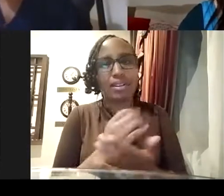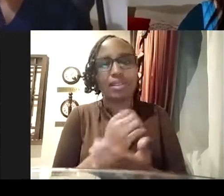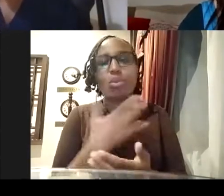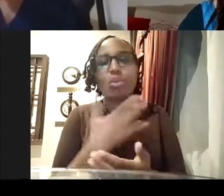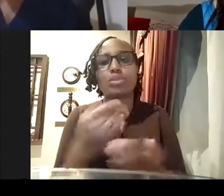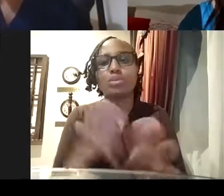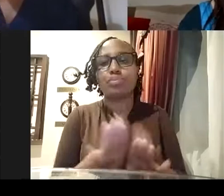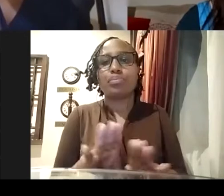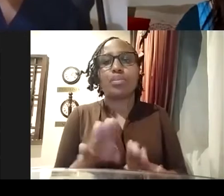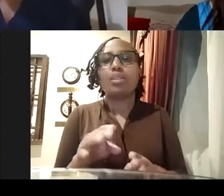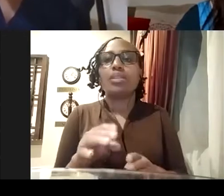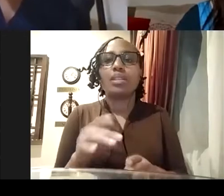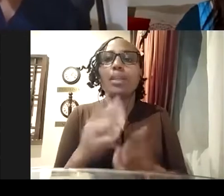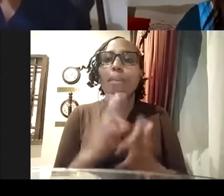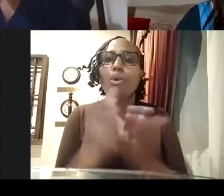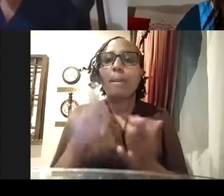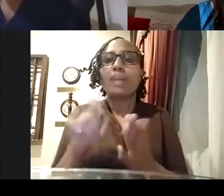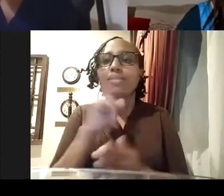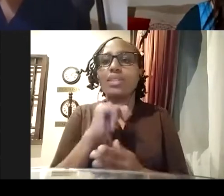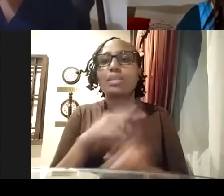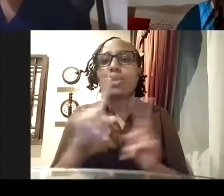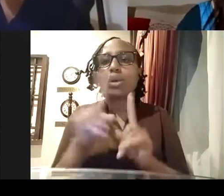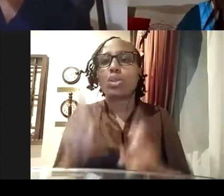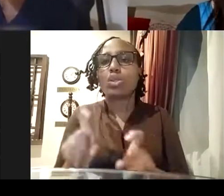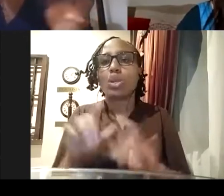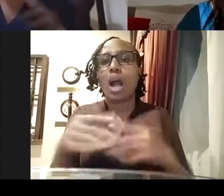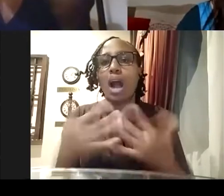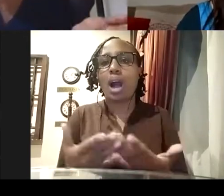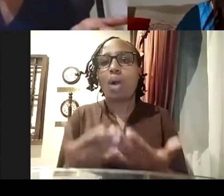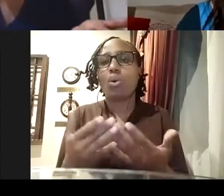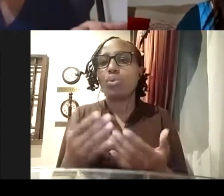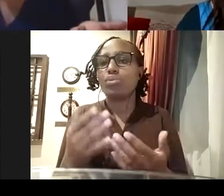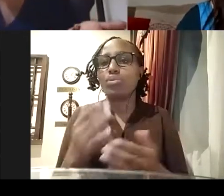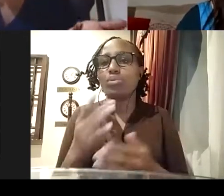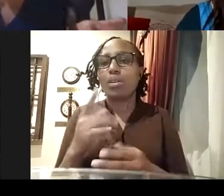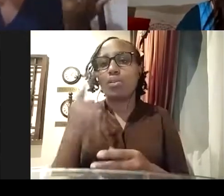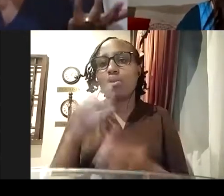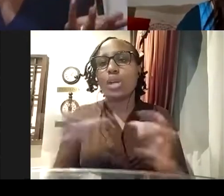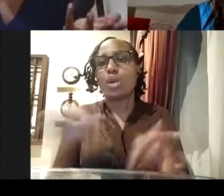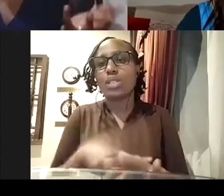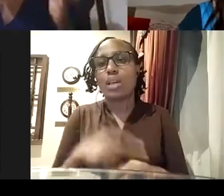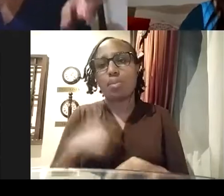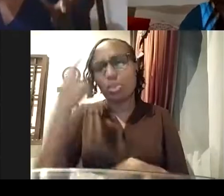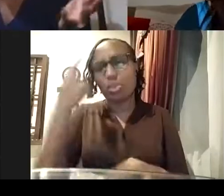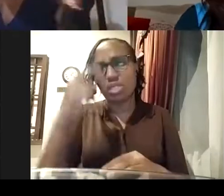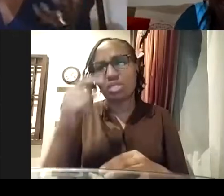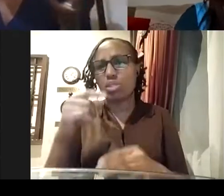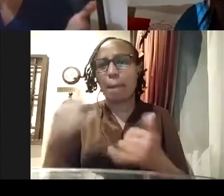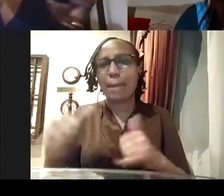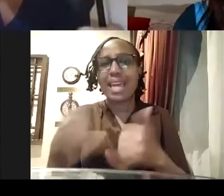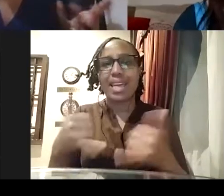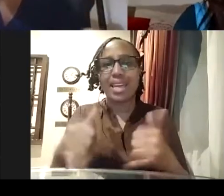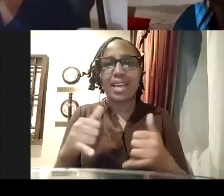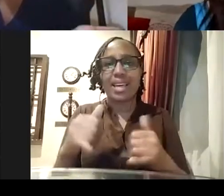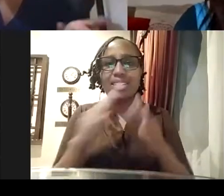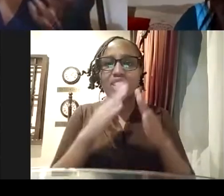was always going to be finished. I think it was a question of how it gets released. And for the longest time, I thought this would be a stage play, by the way. I don't think I've ever said this, but I thought the Havoc of Choice would be something